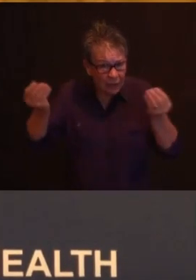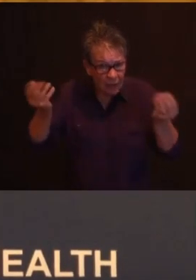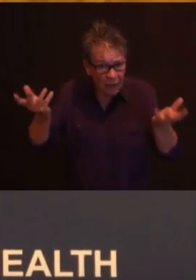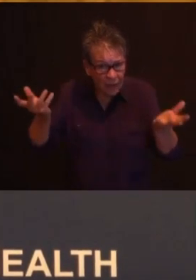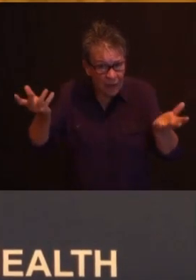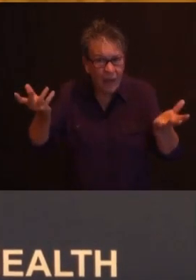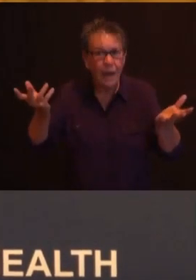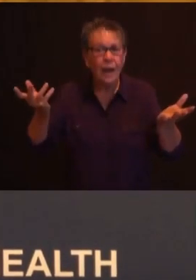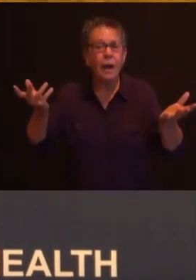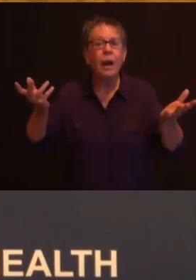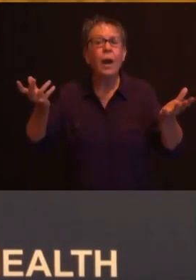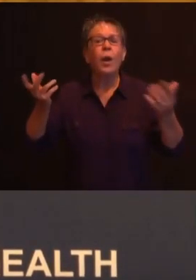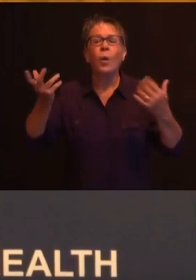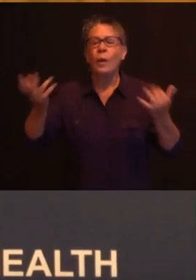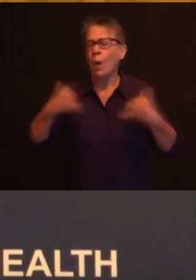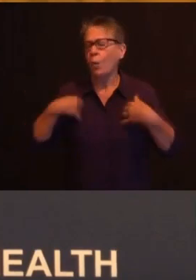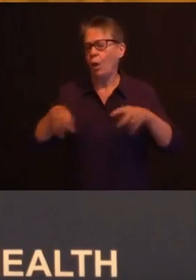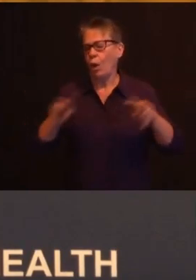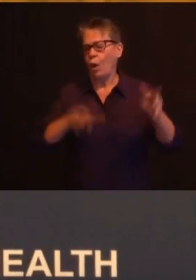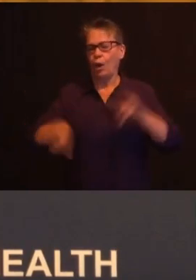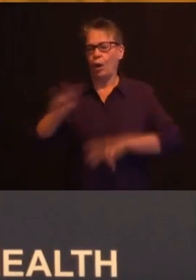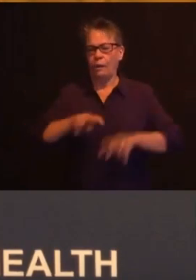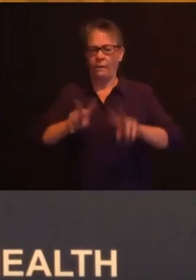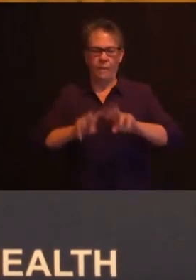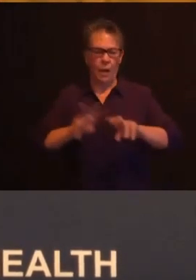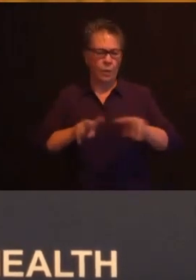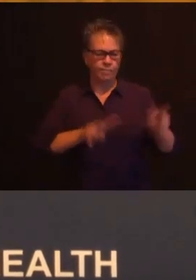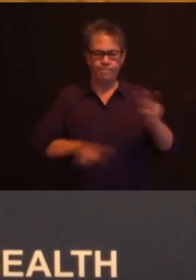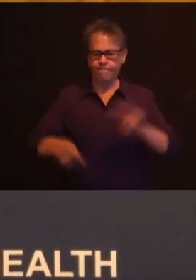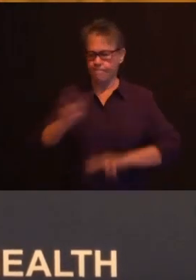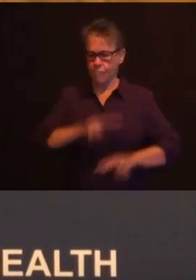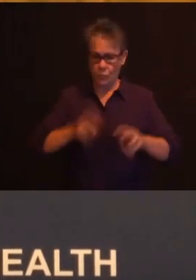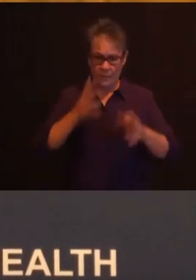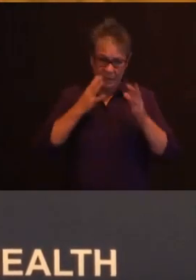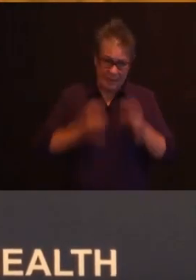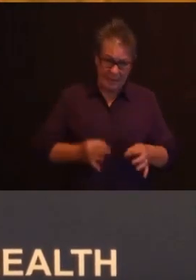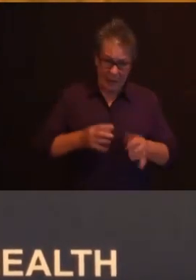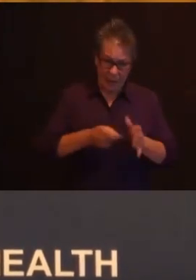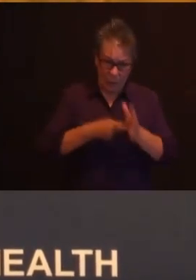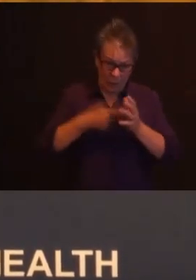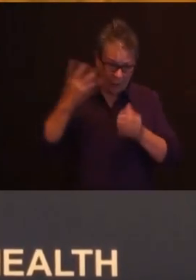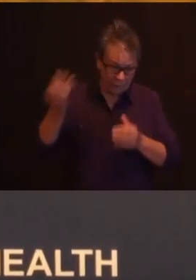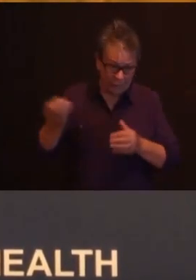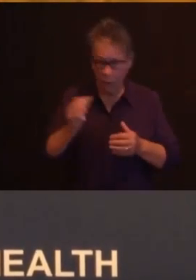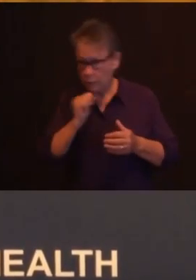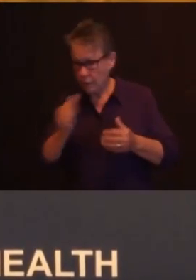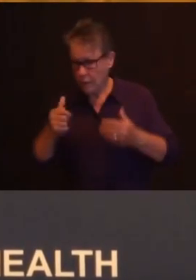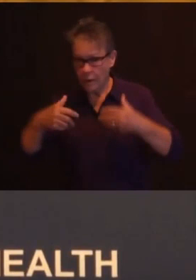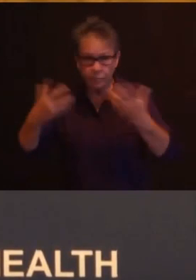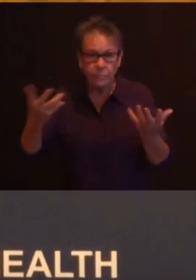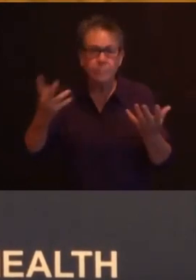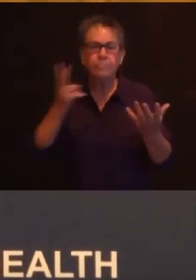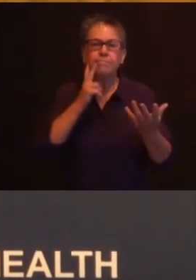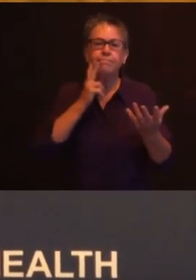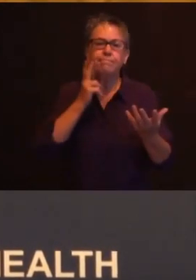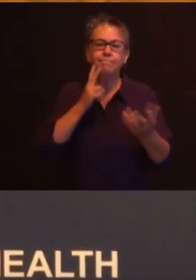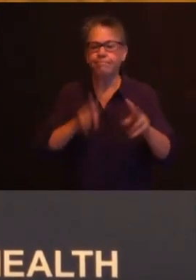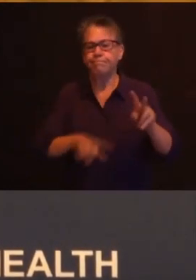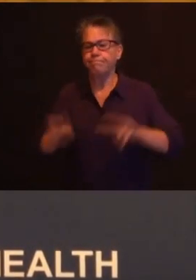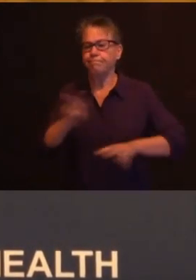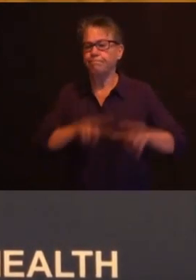There is the obvious challenge that Judy and I and Pat as well have spoken to, which is you want to put something in place